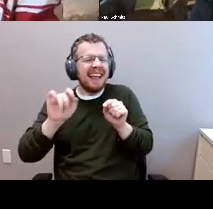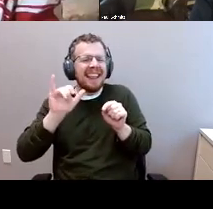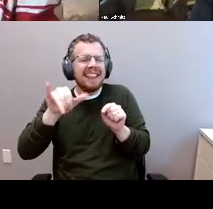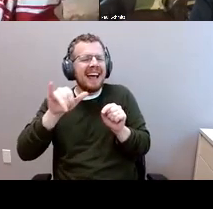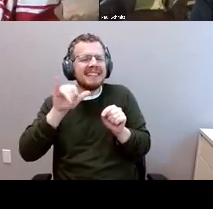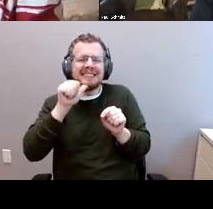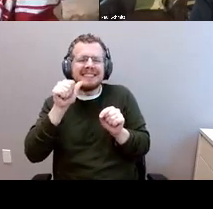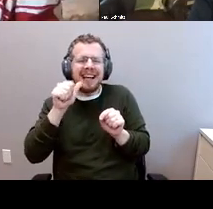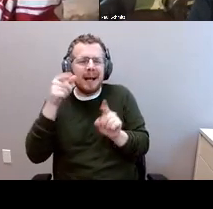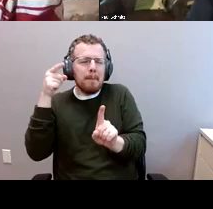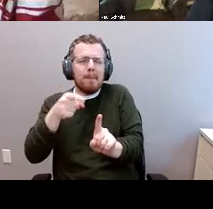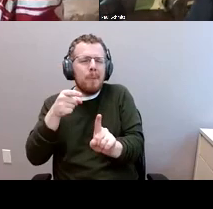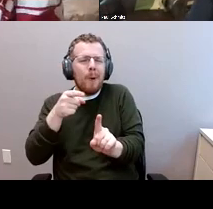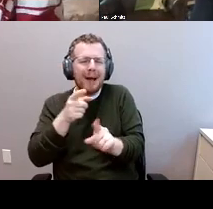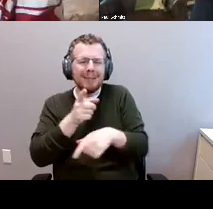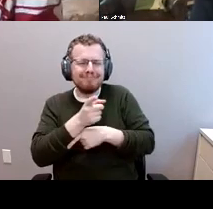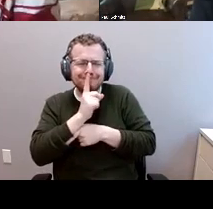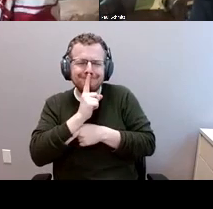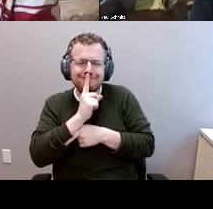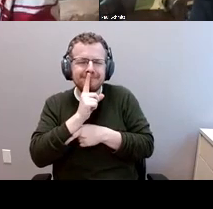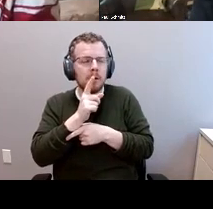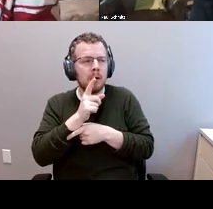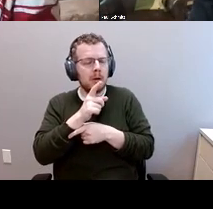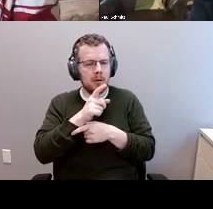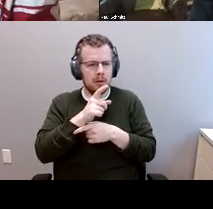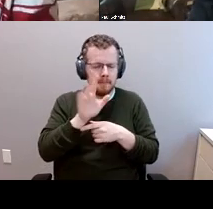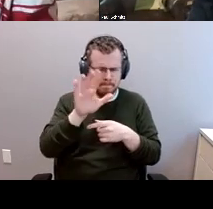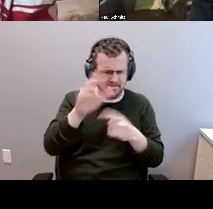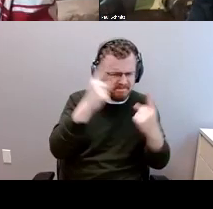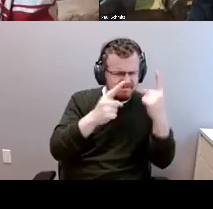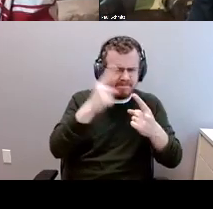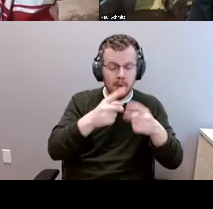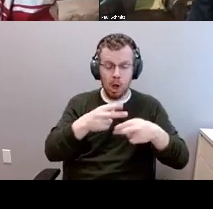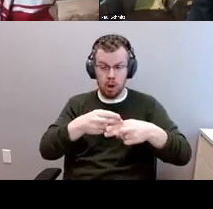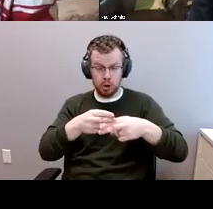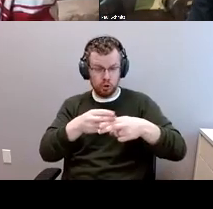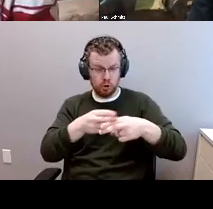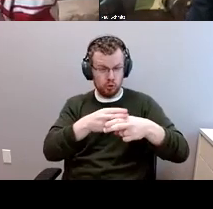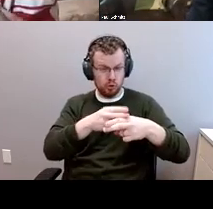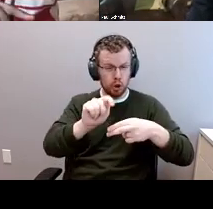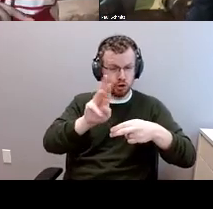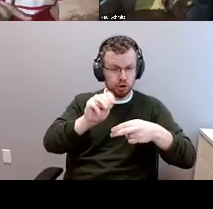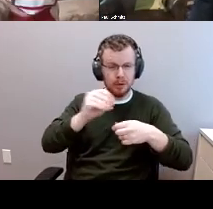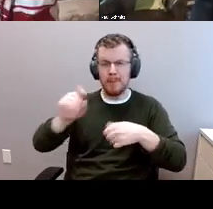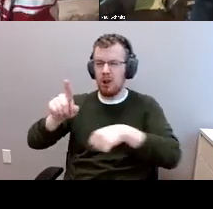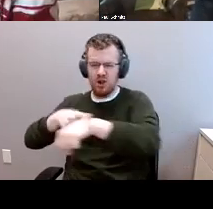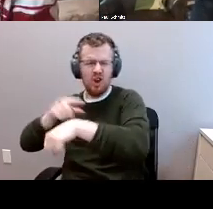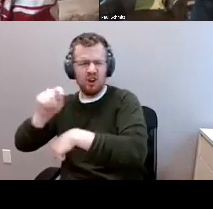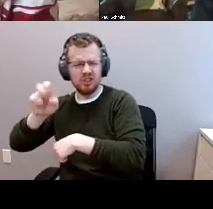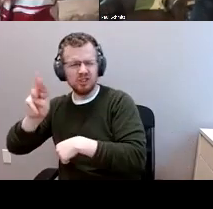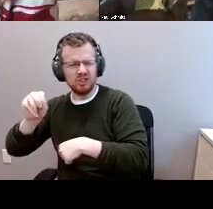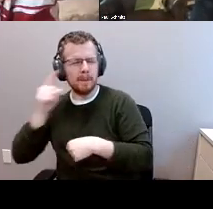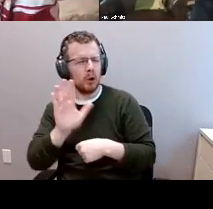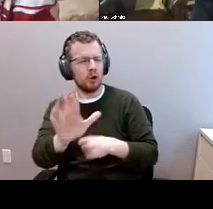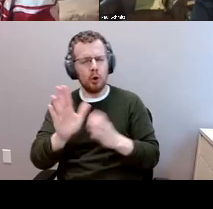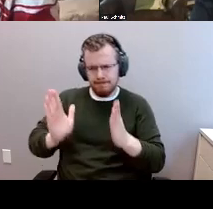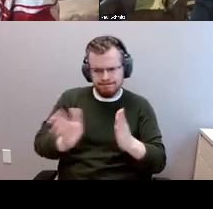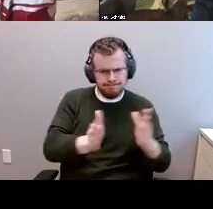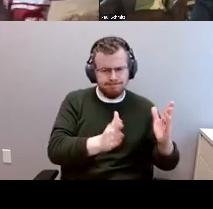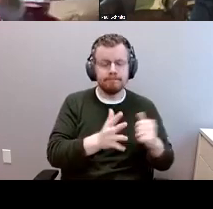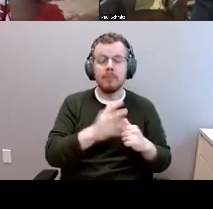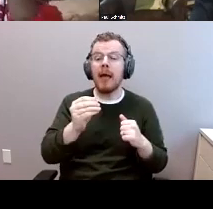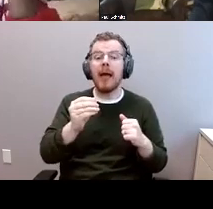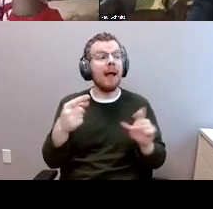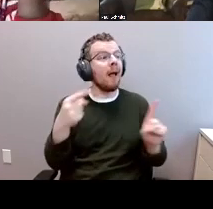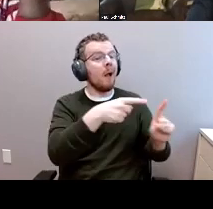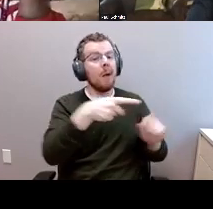So that's one, is thinking about your long-term versus your short-term gaming and organizing. The other thing that I want to harken back to part of what Paul was saying